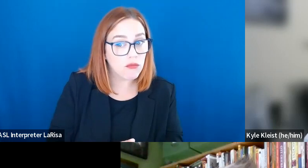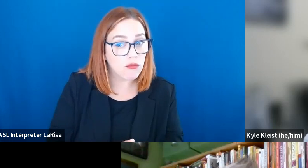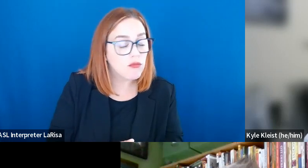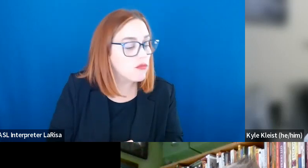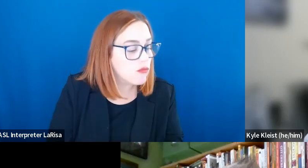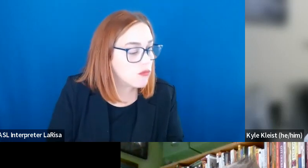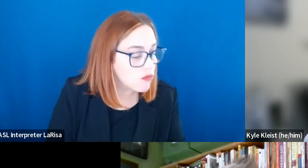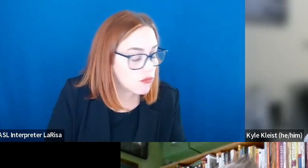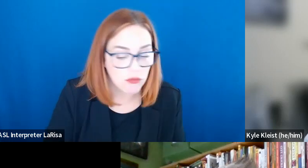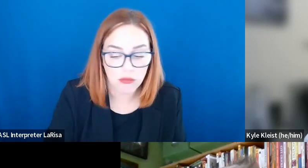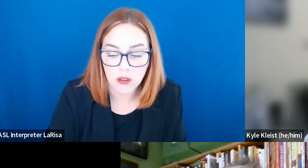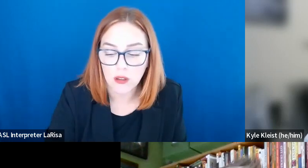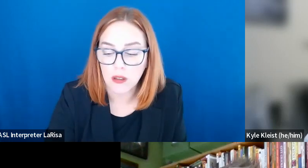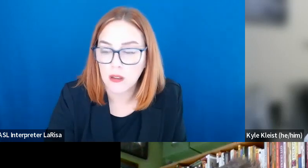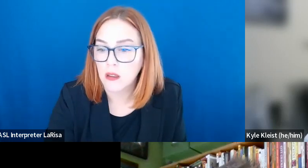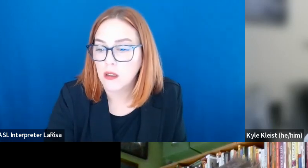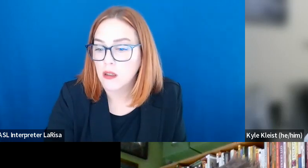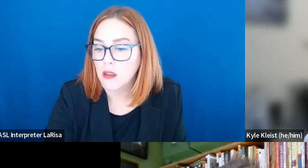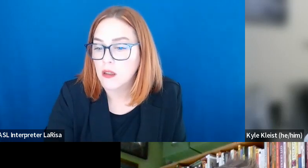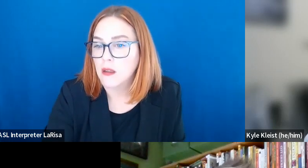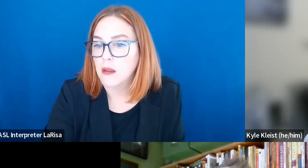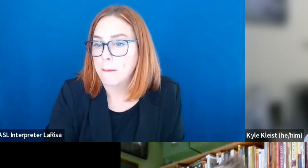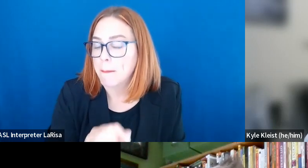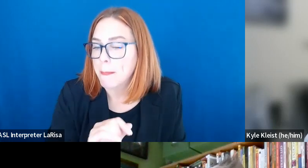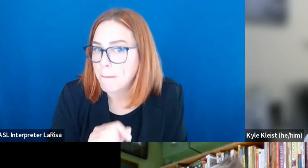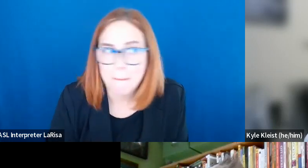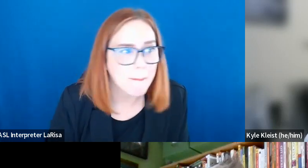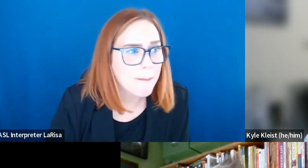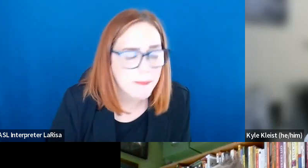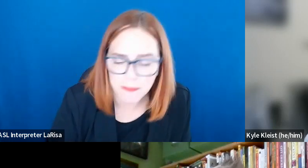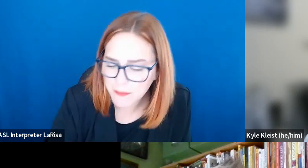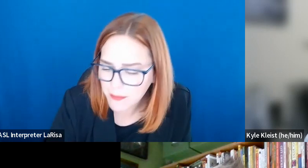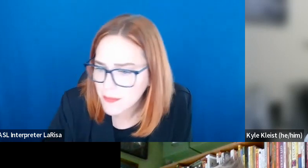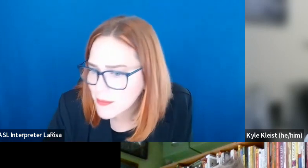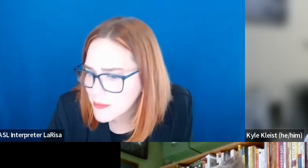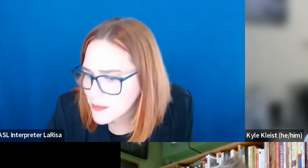stuff coming into the chat from Deanne Har.